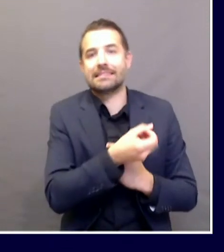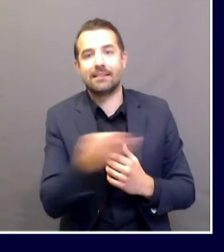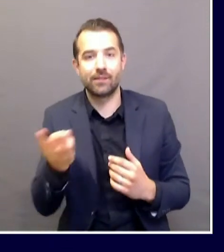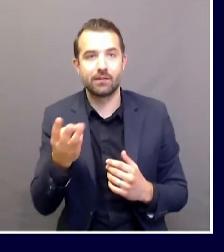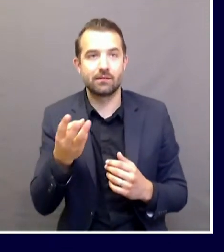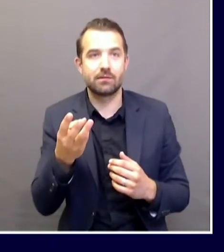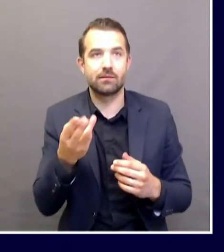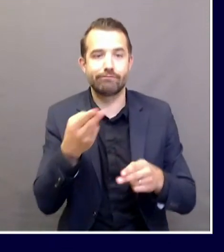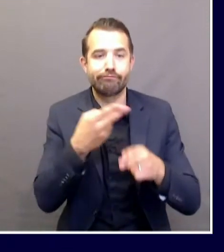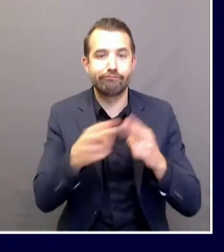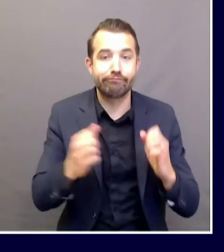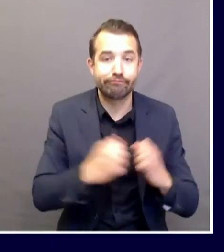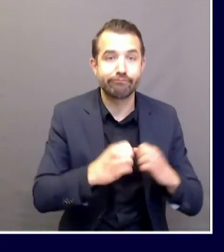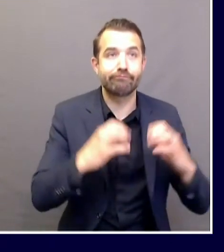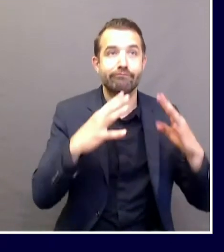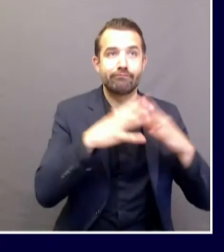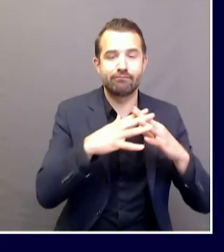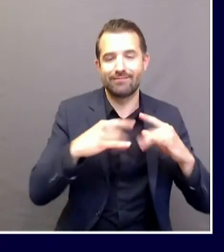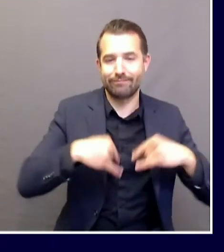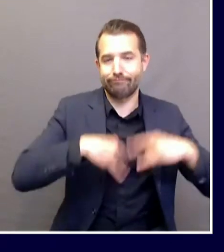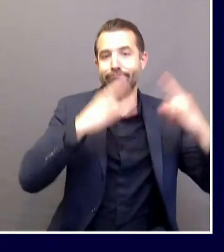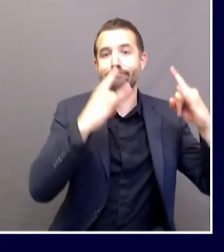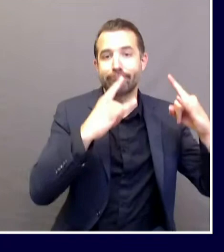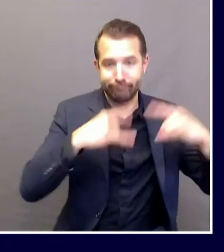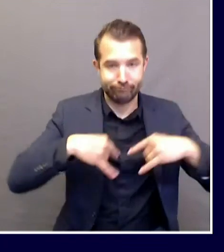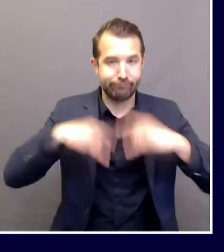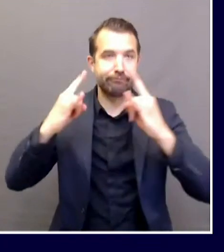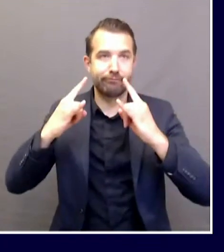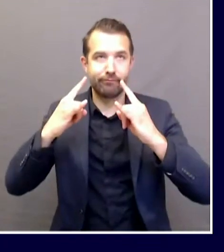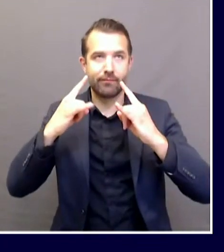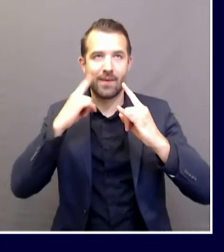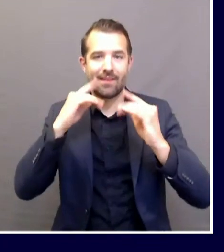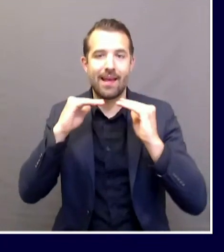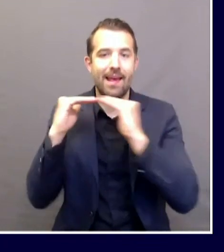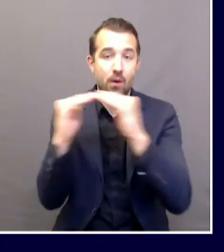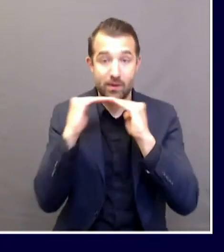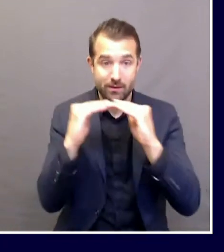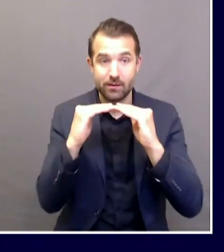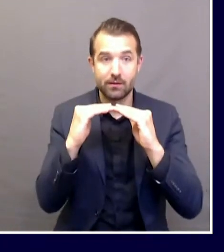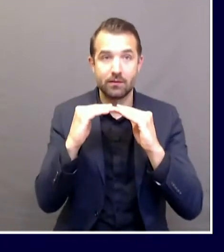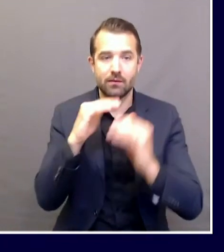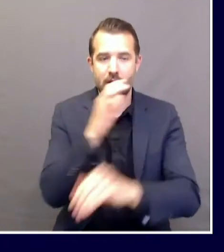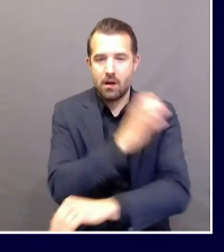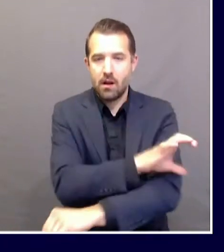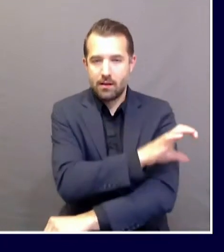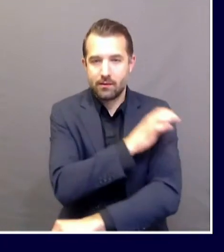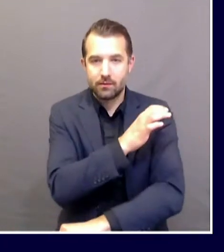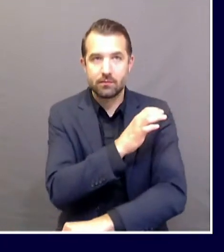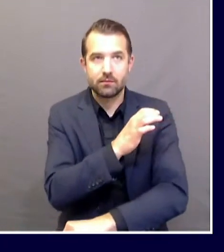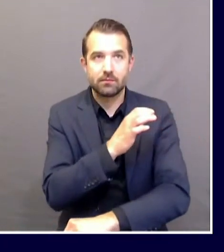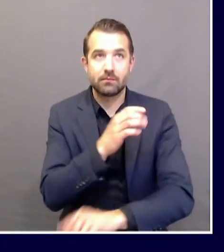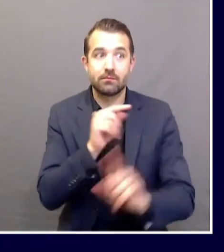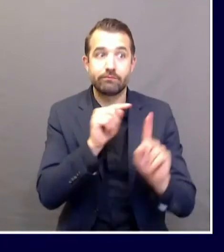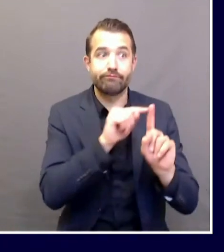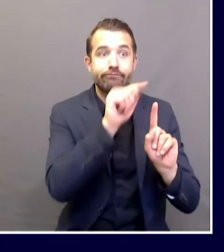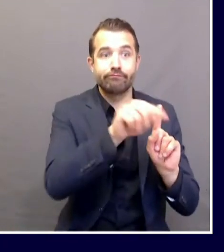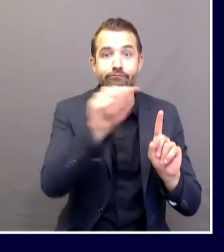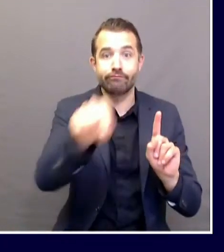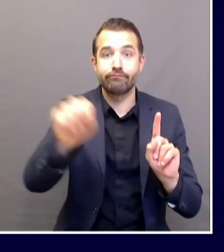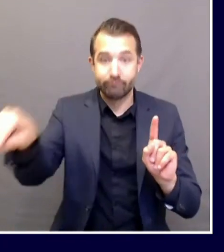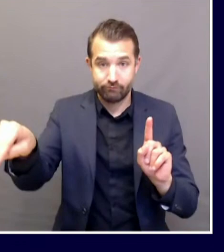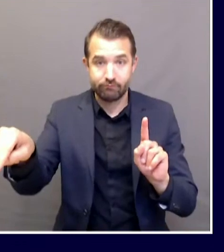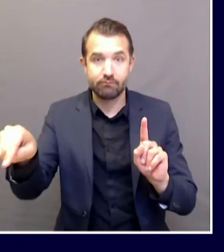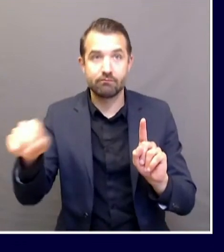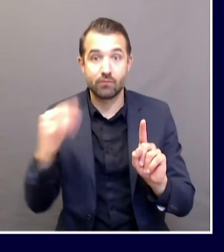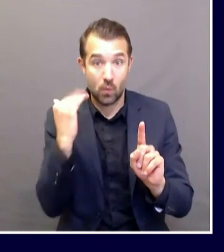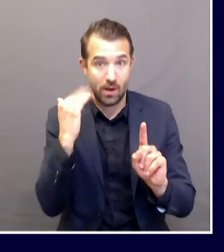site to groups that are hard to reach to provide vaccine on site to them. Because of the additional Moderna vaccine we're getting, we're really pleased to be